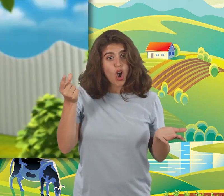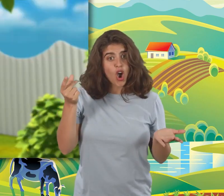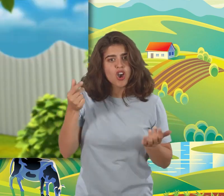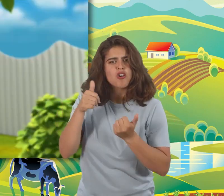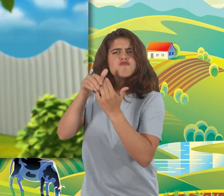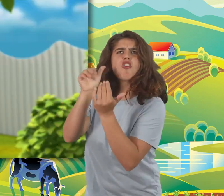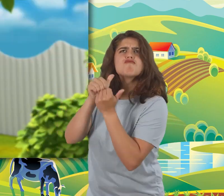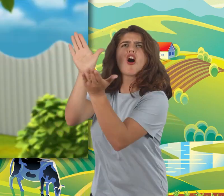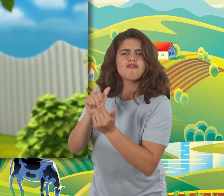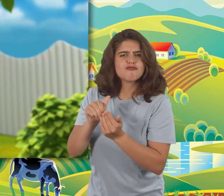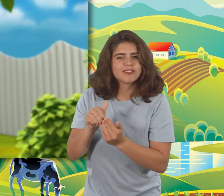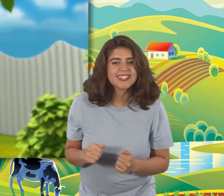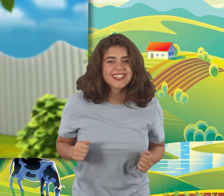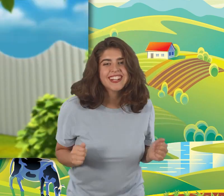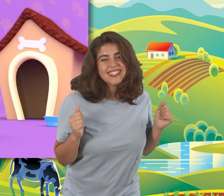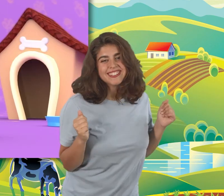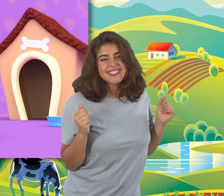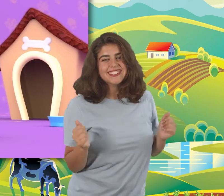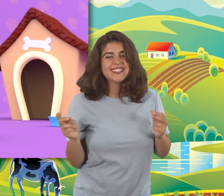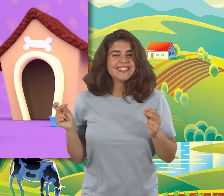a dog. Woof, woof.